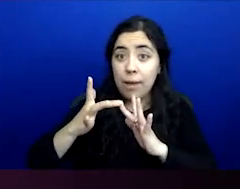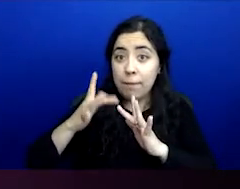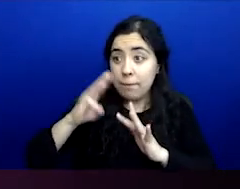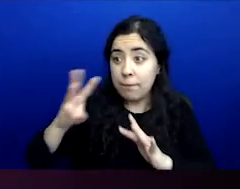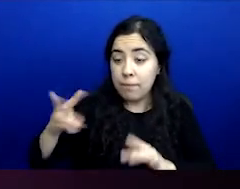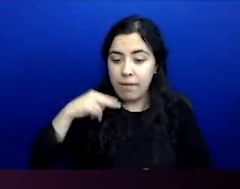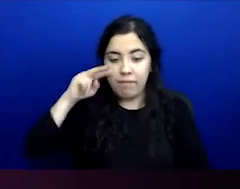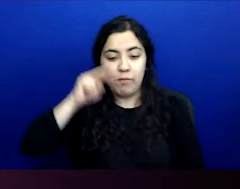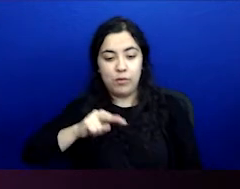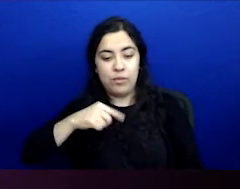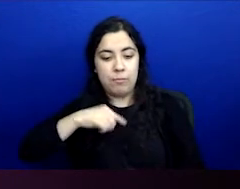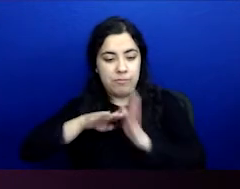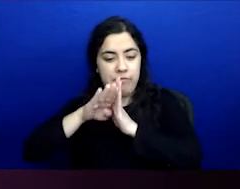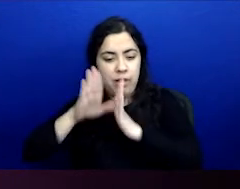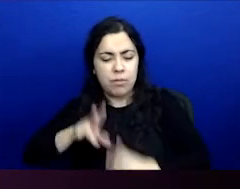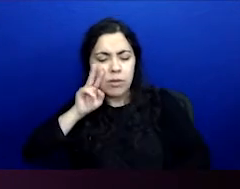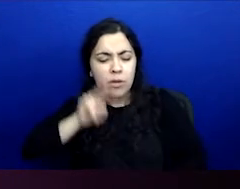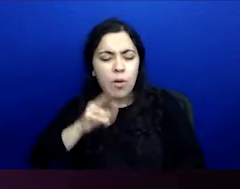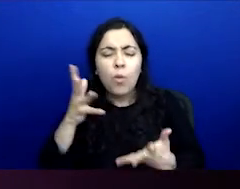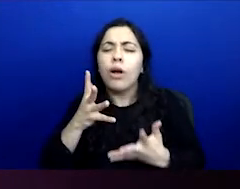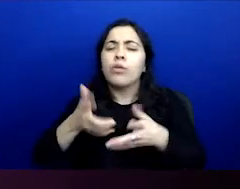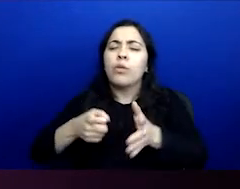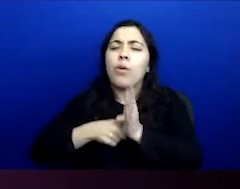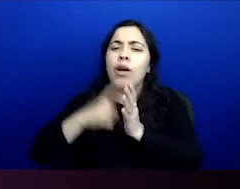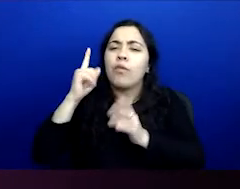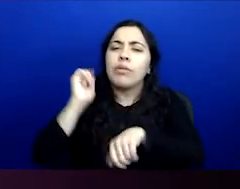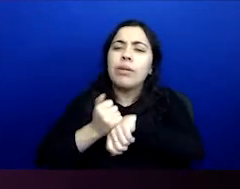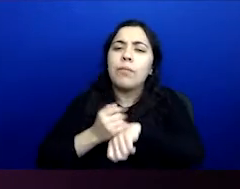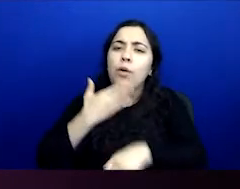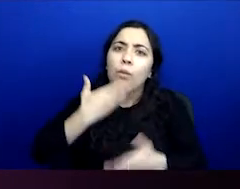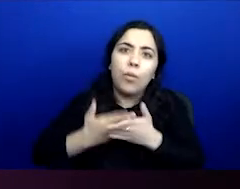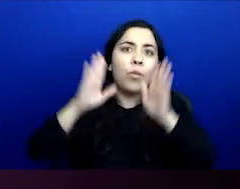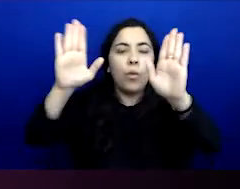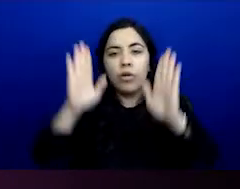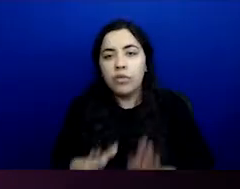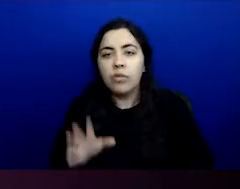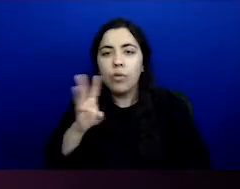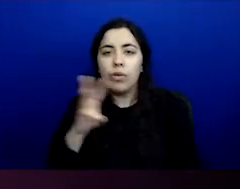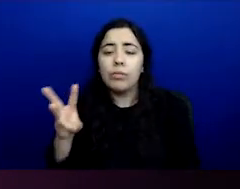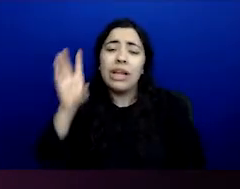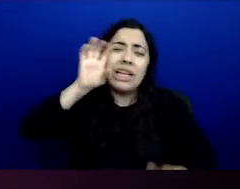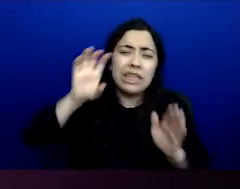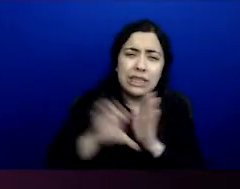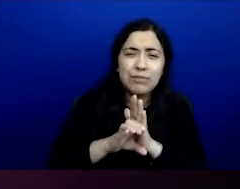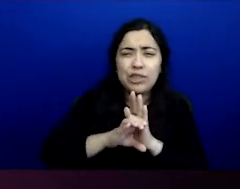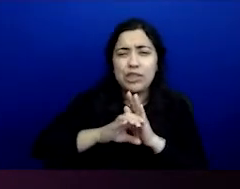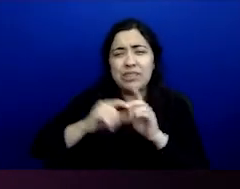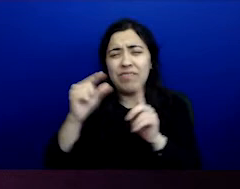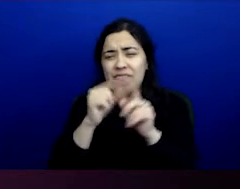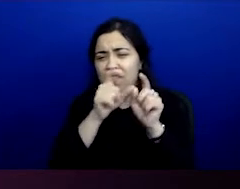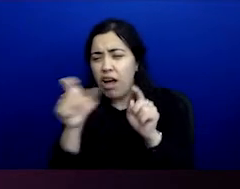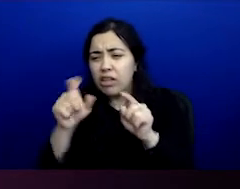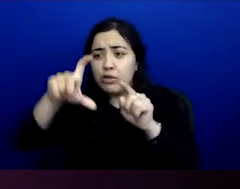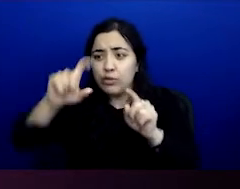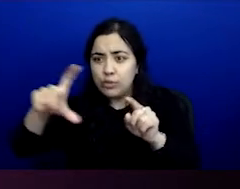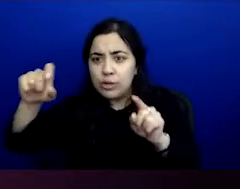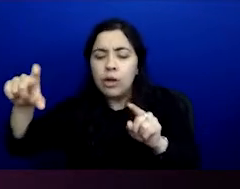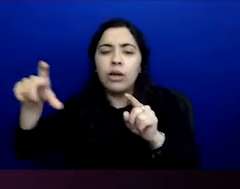developer, what does it take to build a really great website? Well, often you're dealing with images and fonts and scripts and SEO